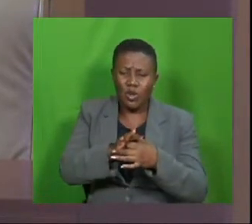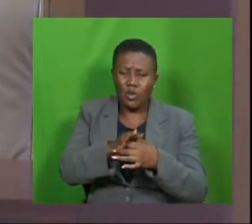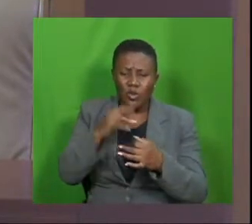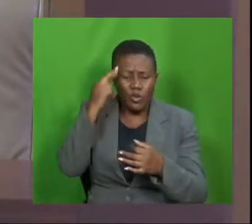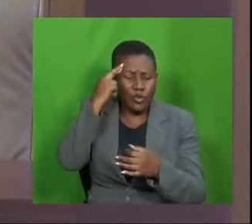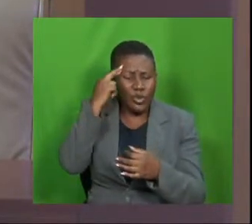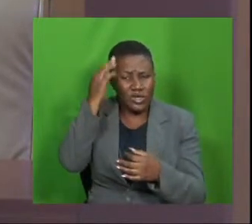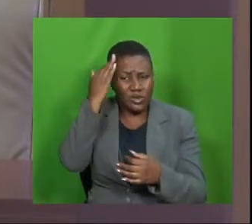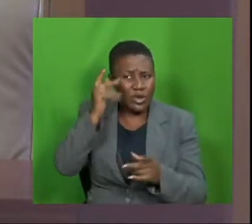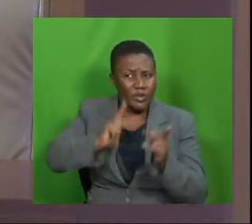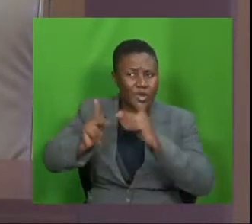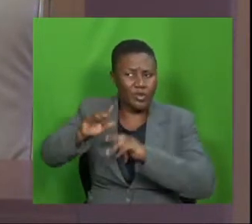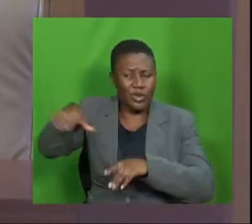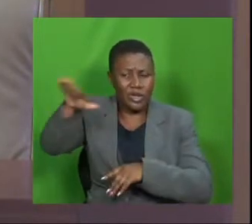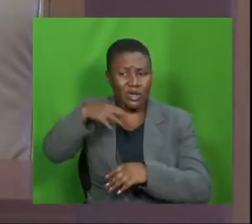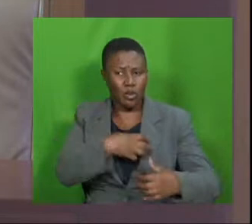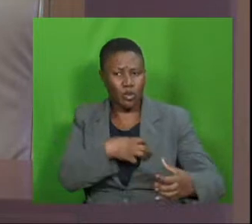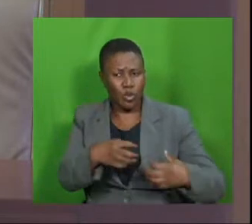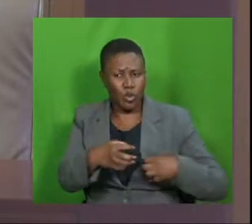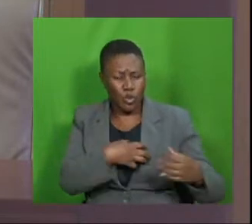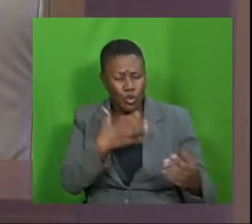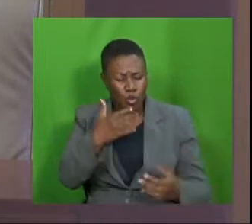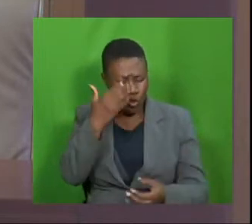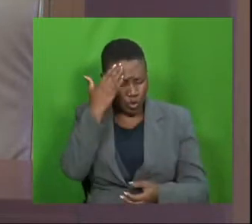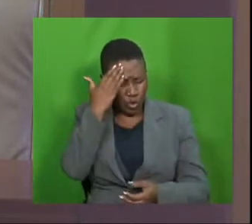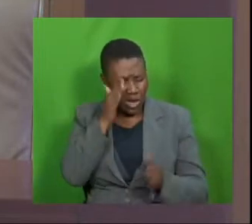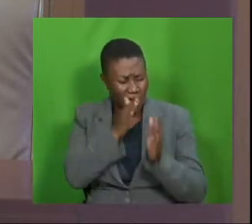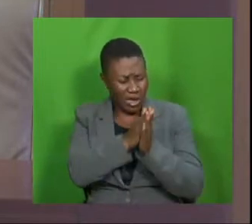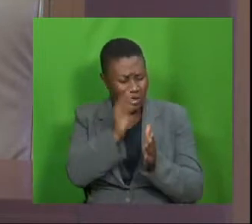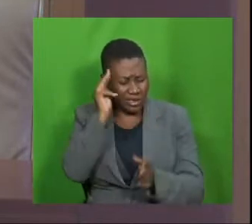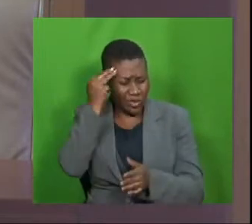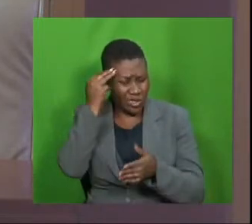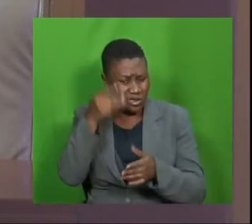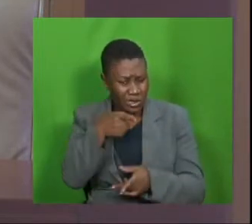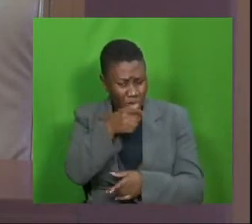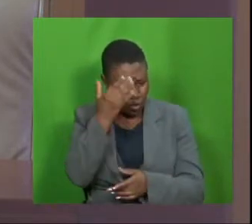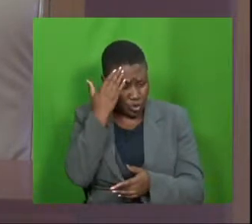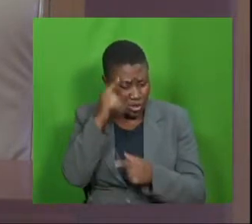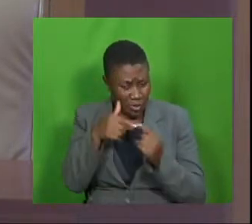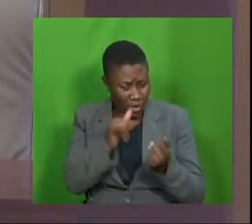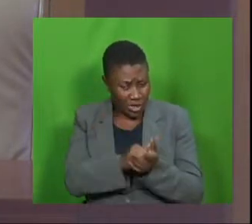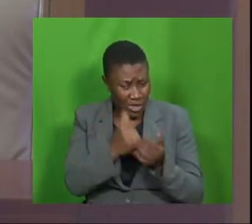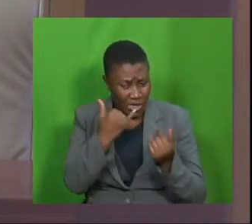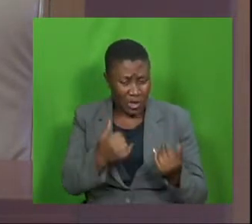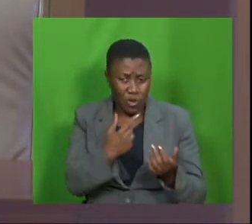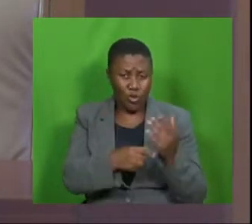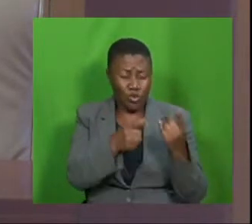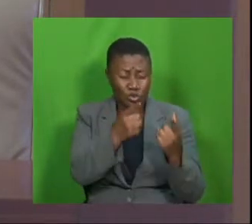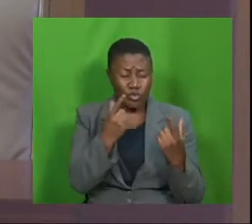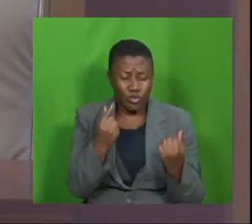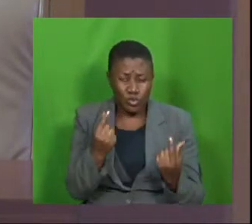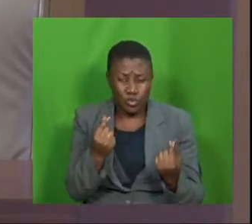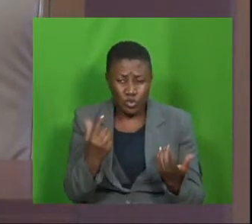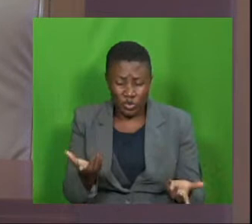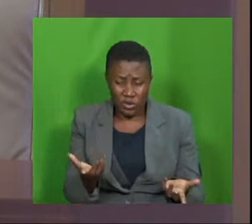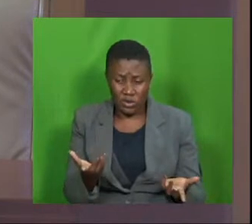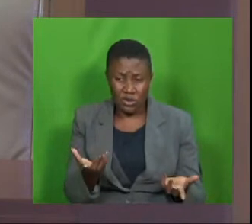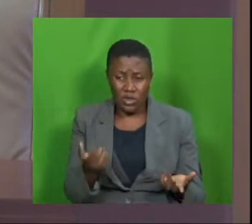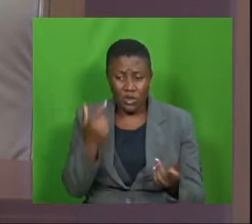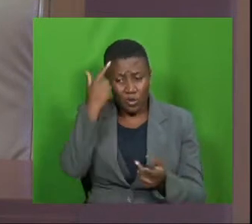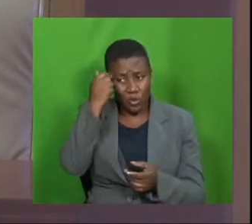the Minister aware of that situation? And what is the Ministry doing to make sure that the